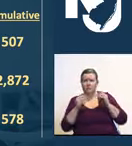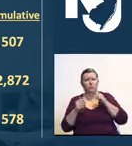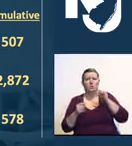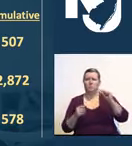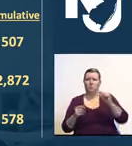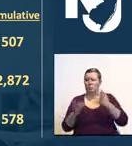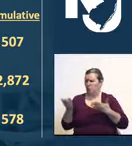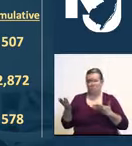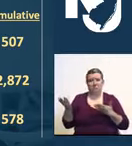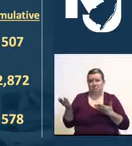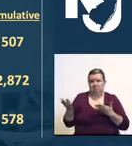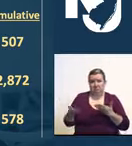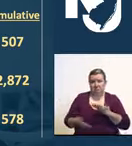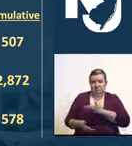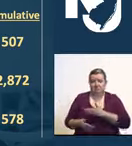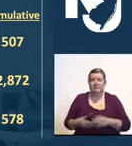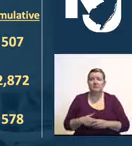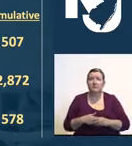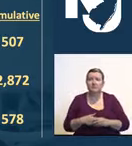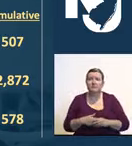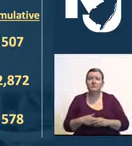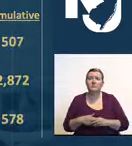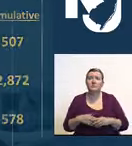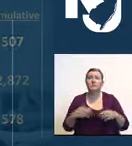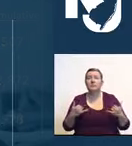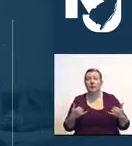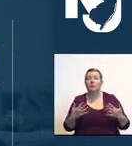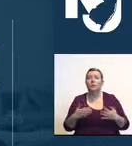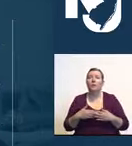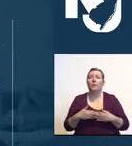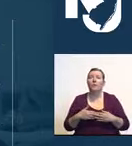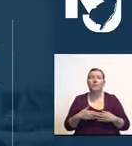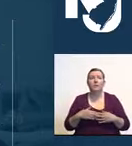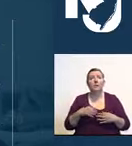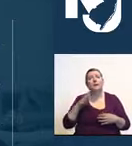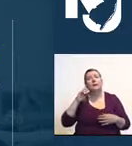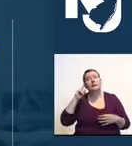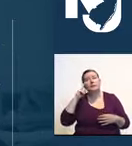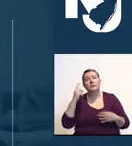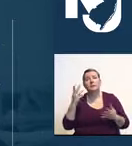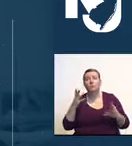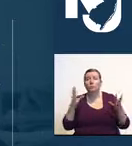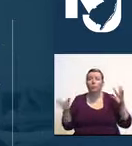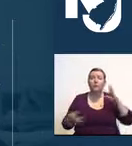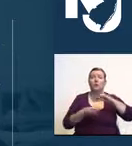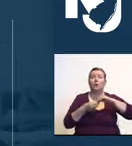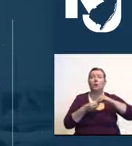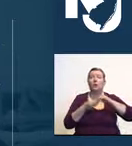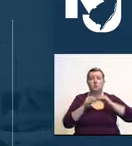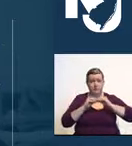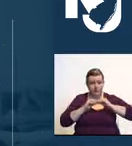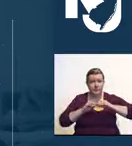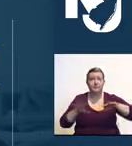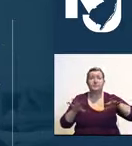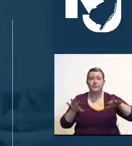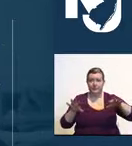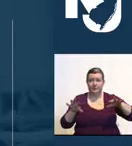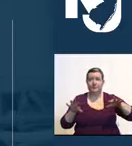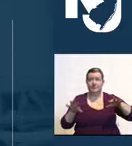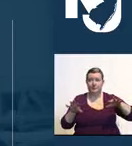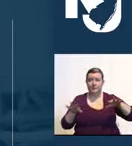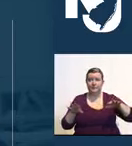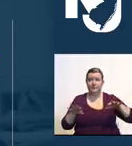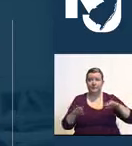So we were going to flip over, I think, looking at overall rates of infection. There we go. This is per